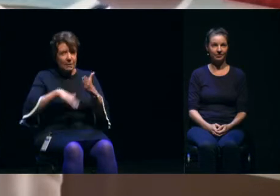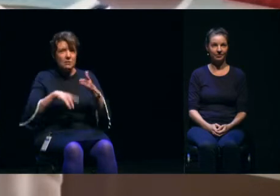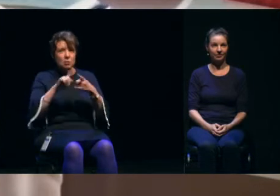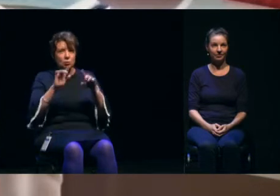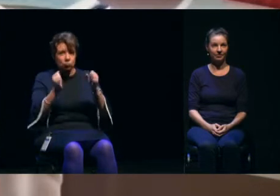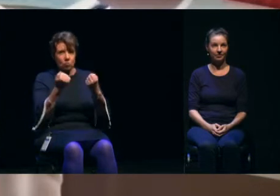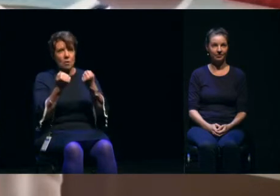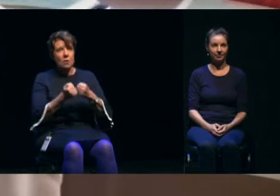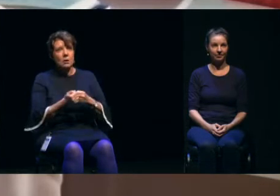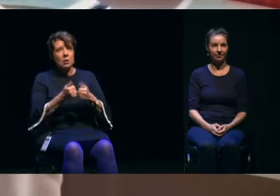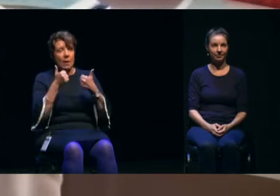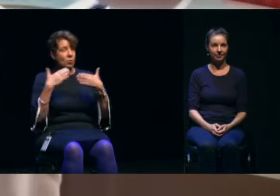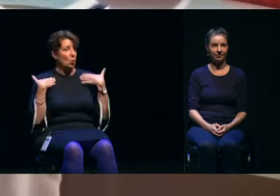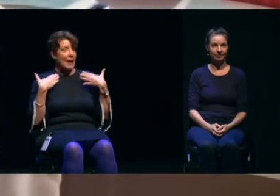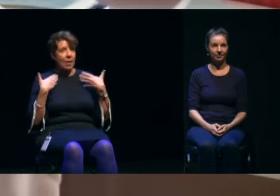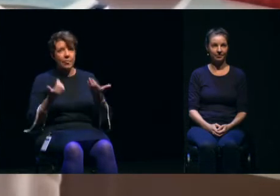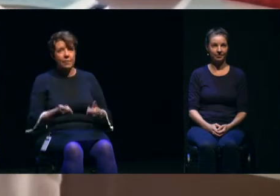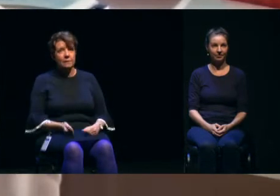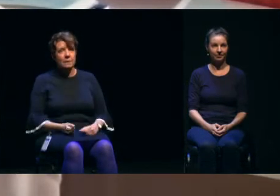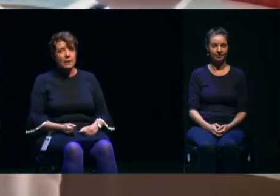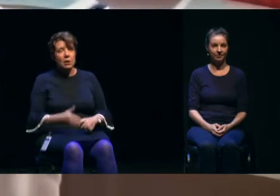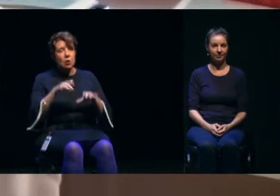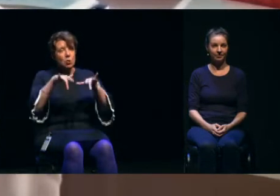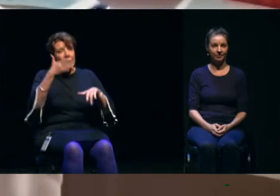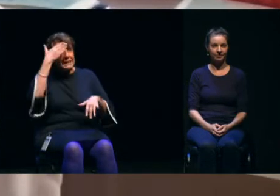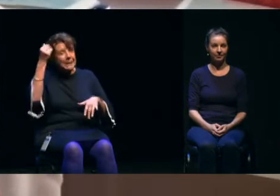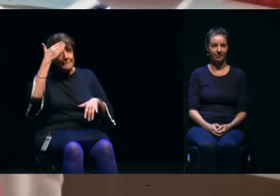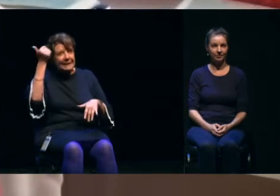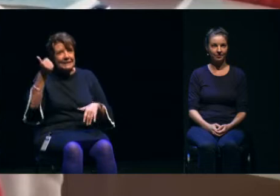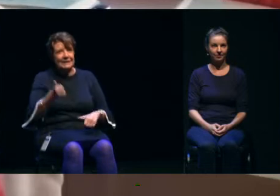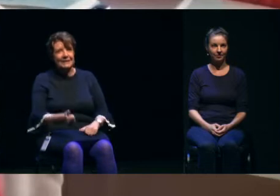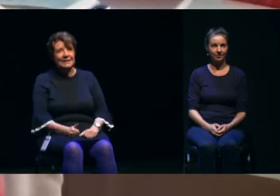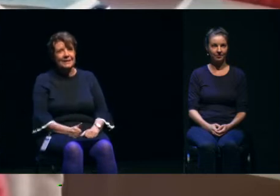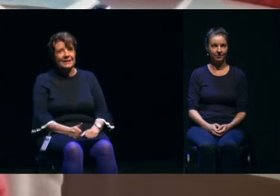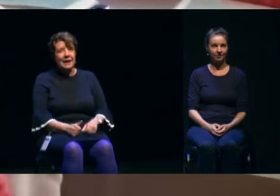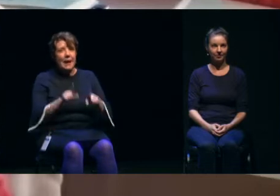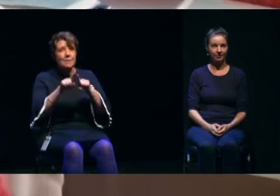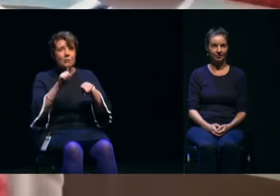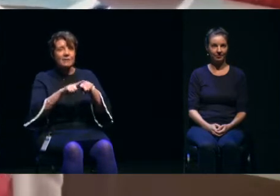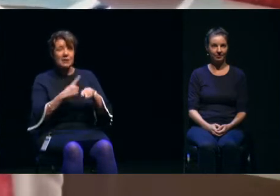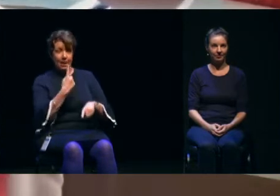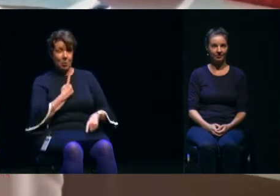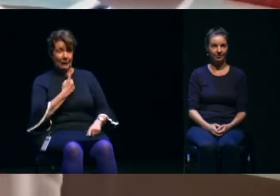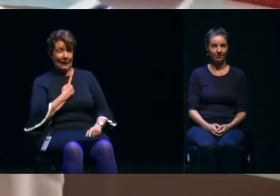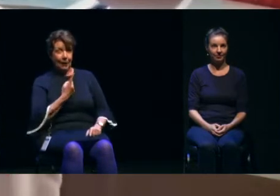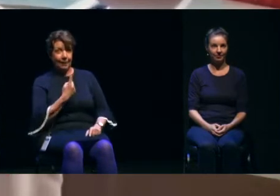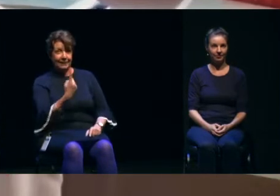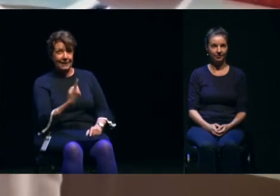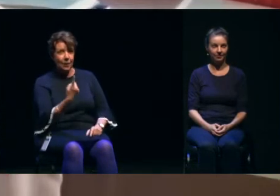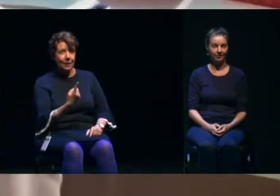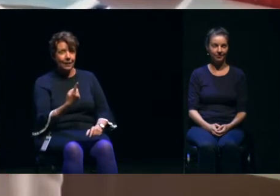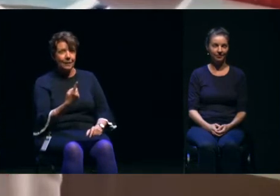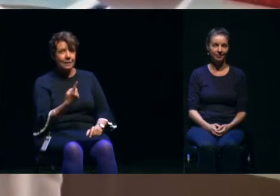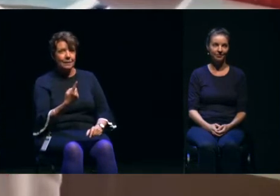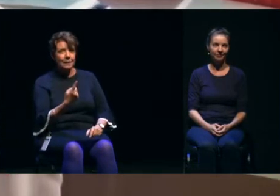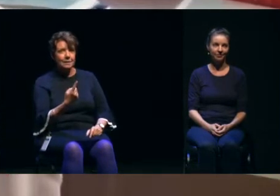you have good health, you're not demented yet, and most of the time you are single, by the way. Look at